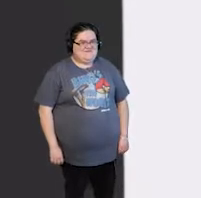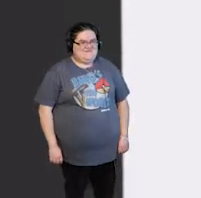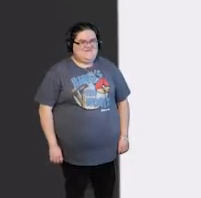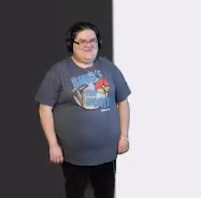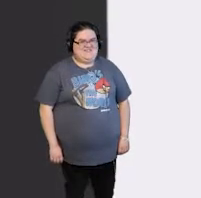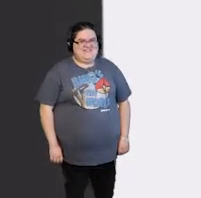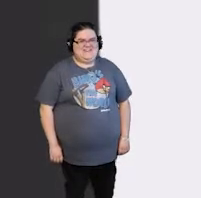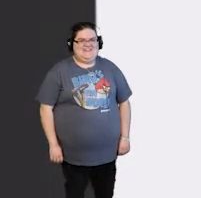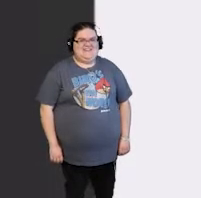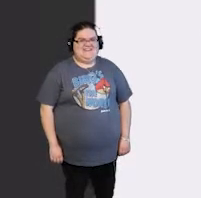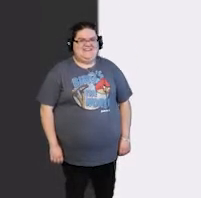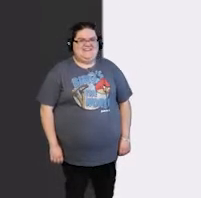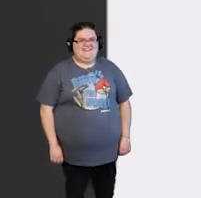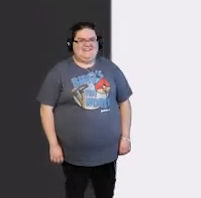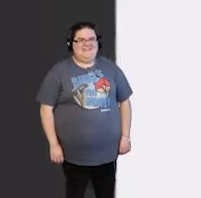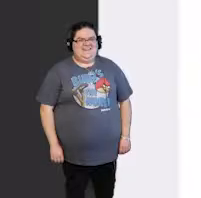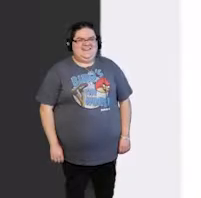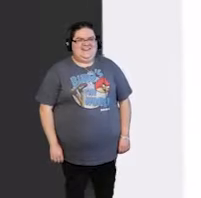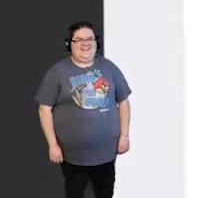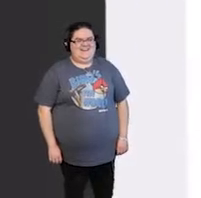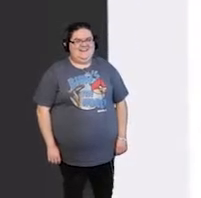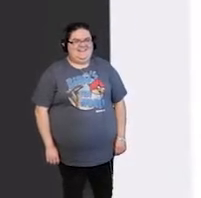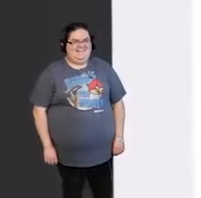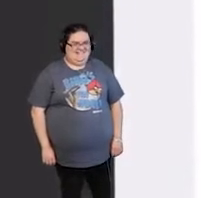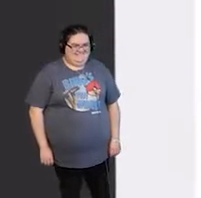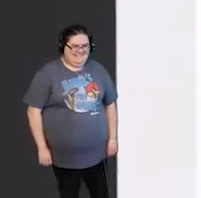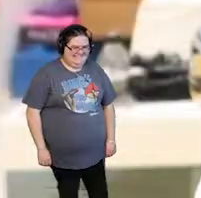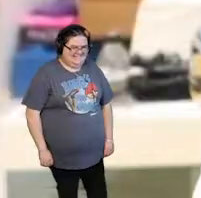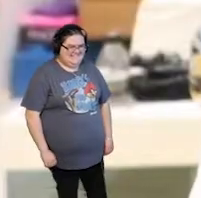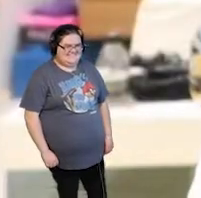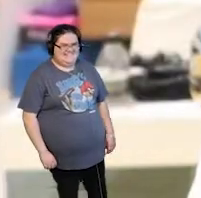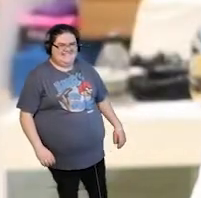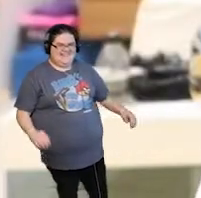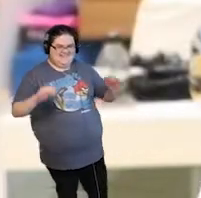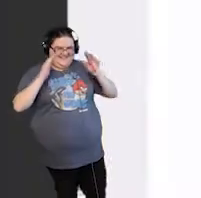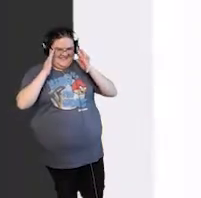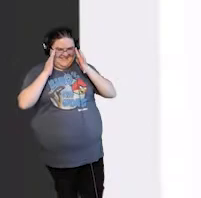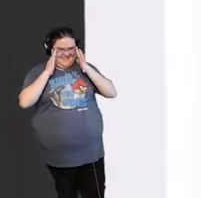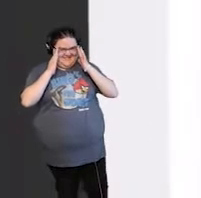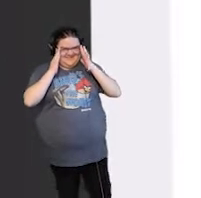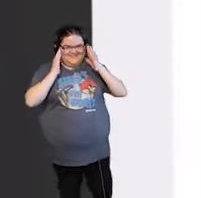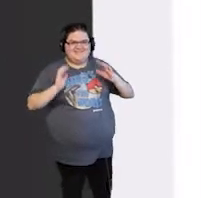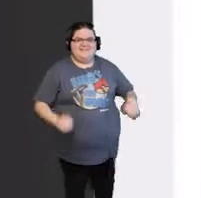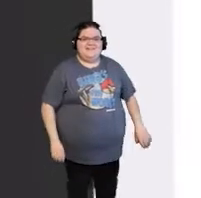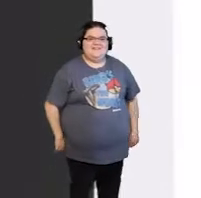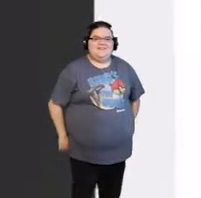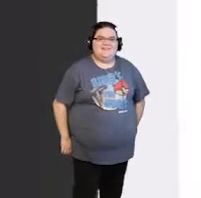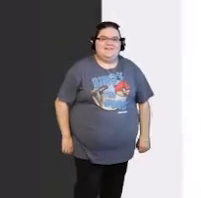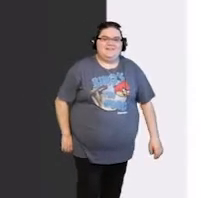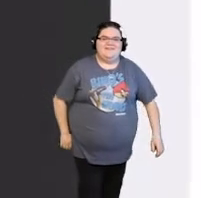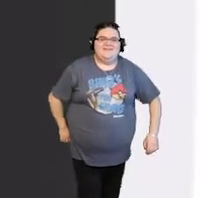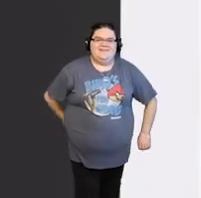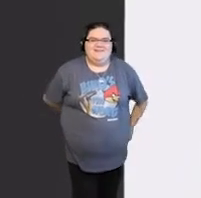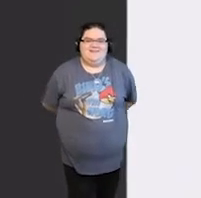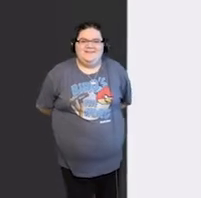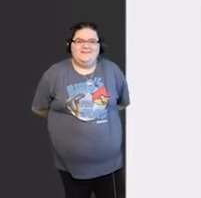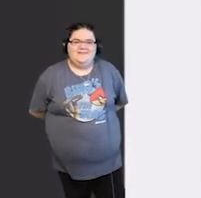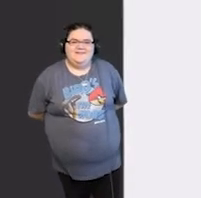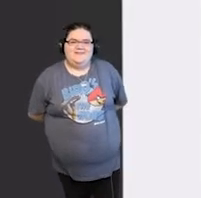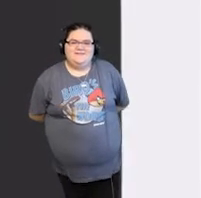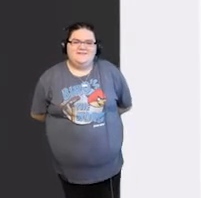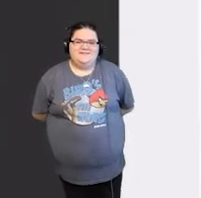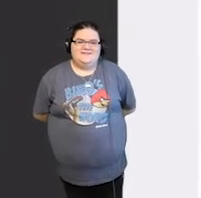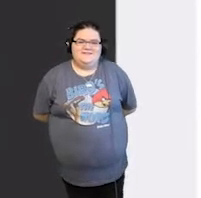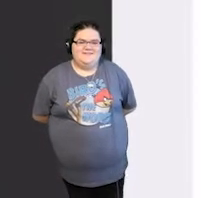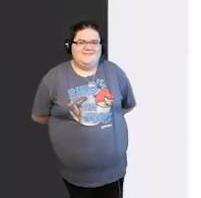Oh. Oh, really? You honestly don't see the difference? Well, clearly I've got a better beard, mate. For fuck's sake, Randolph. Time to kill. Did I